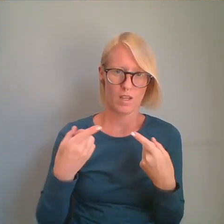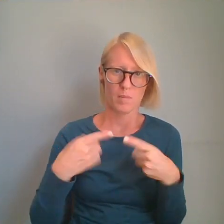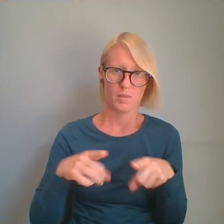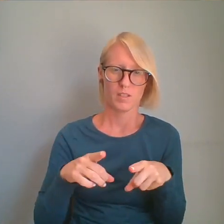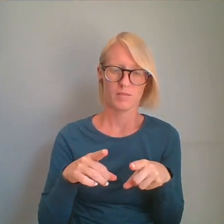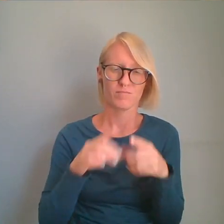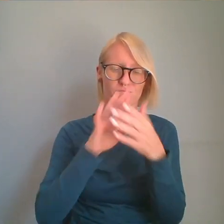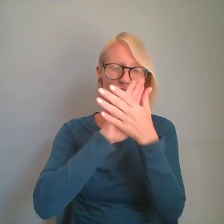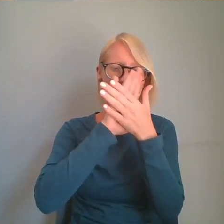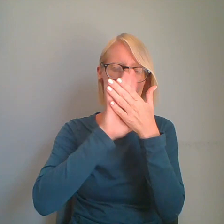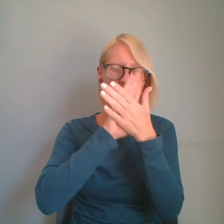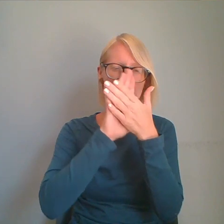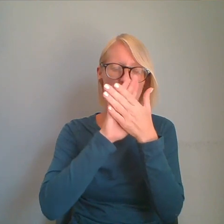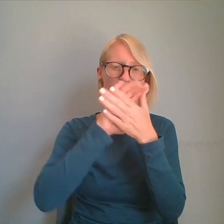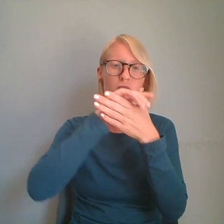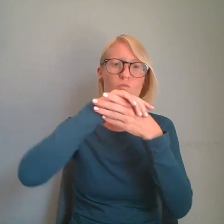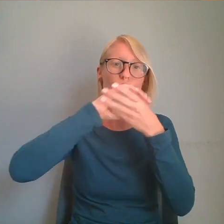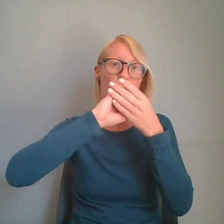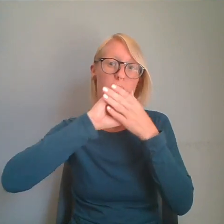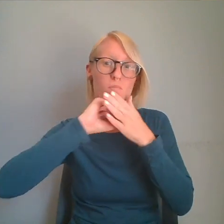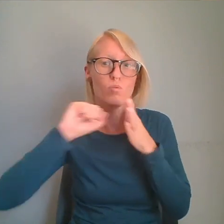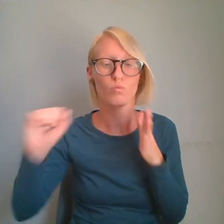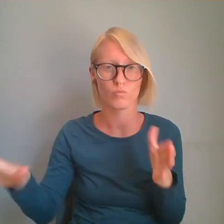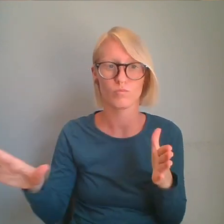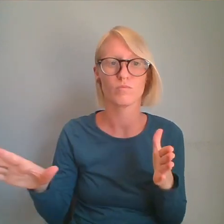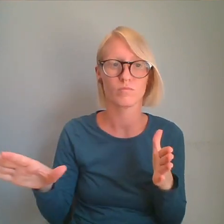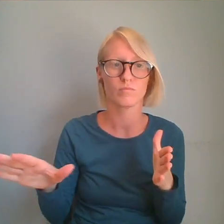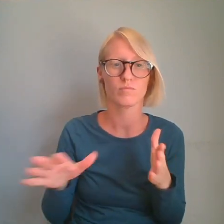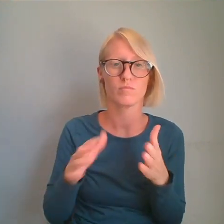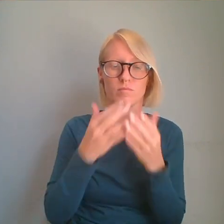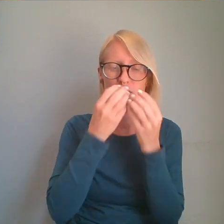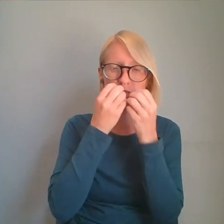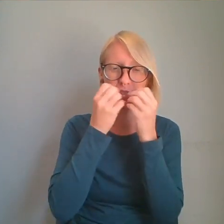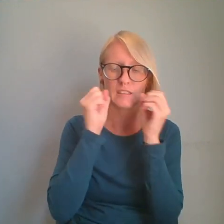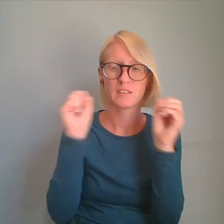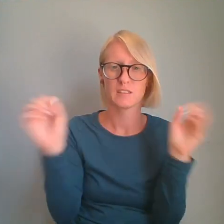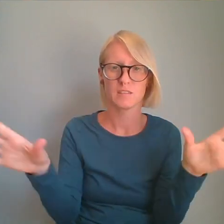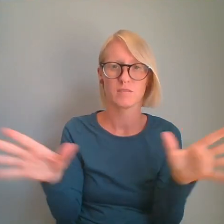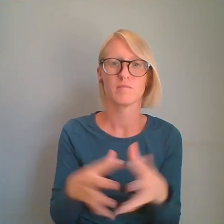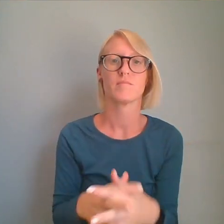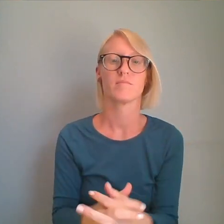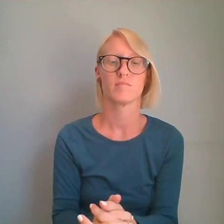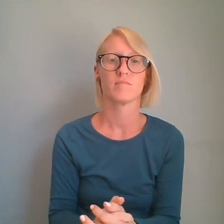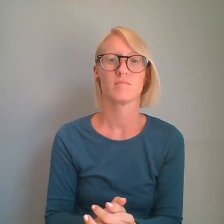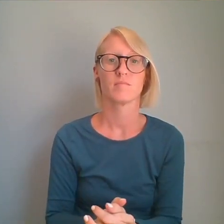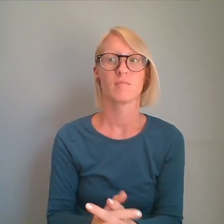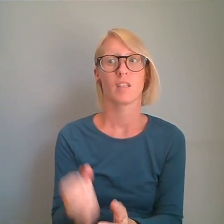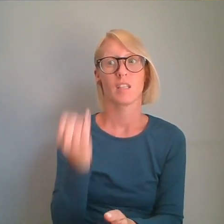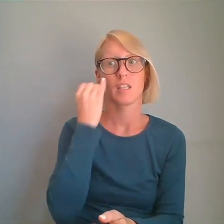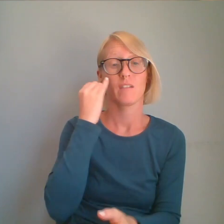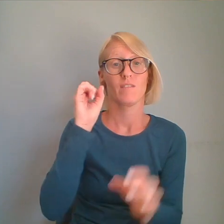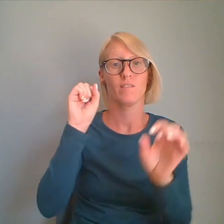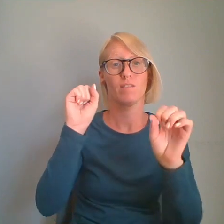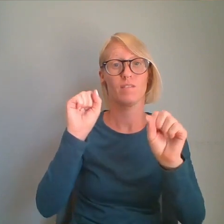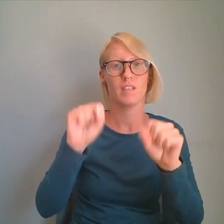buildup. I'd also advise, if you can, if you can't, then it's understandable, but it